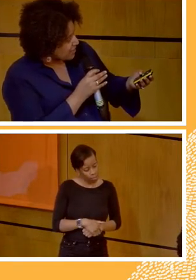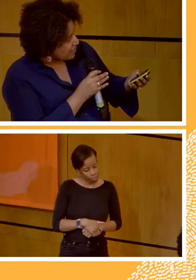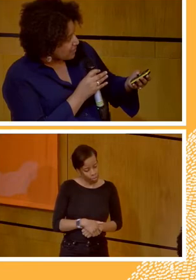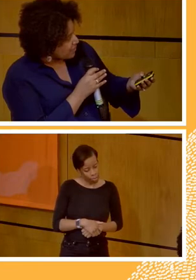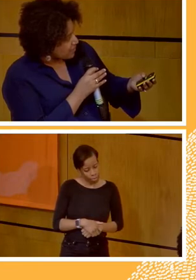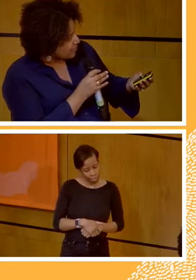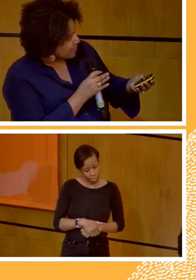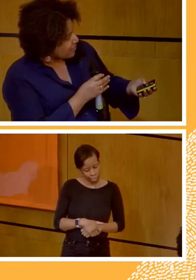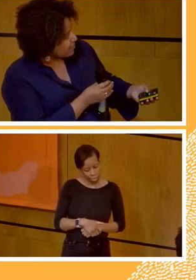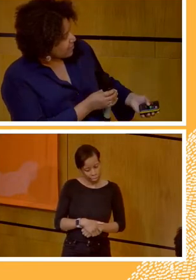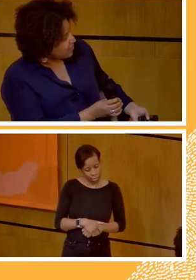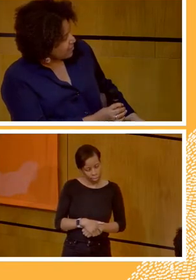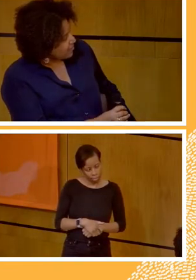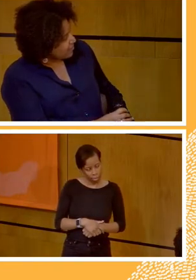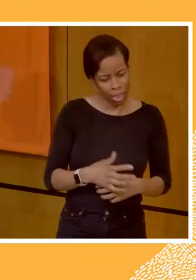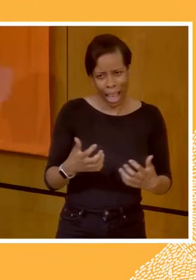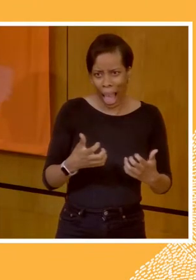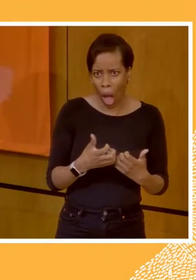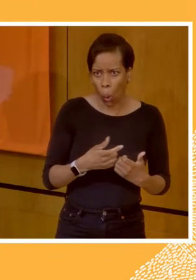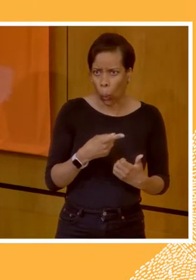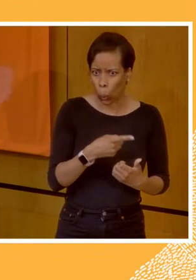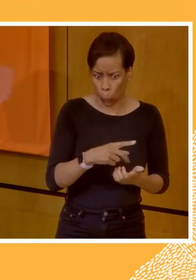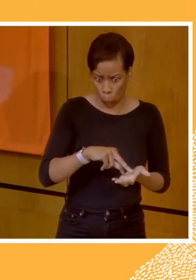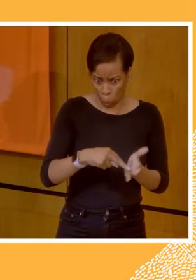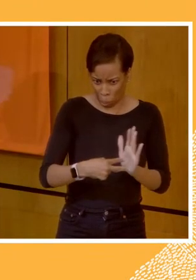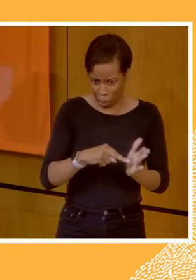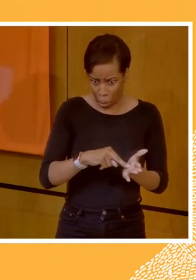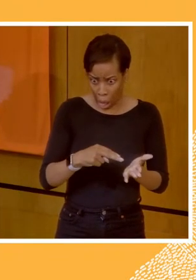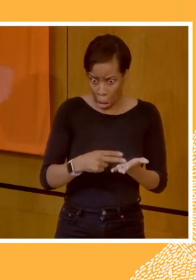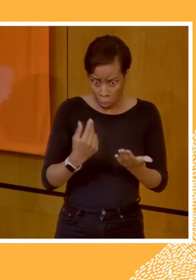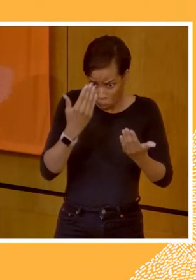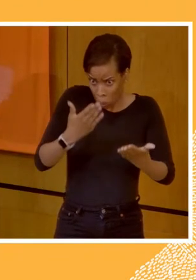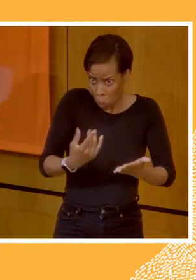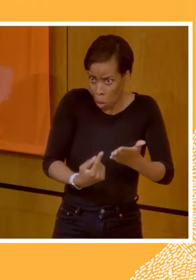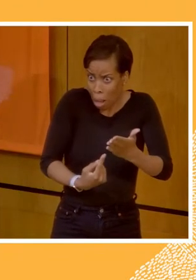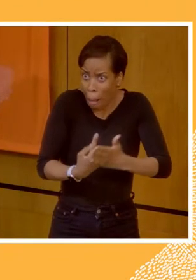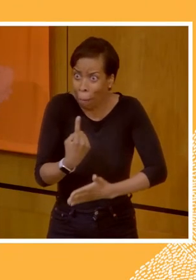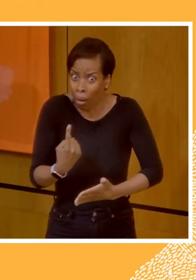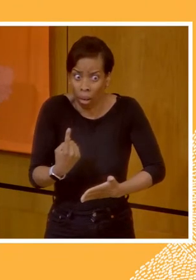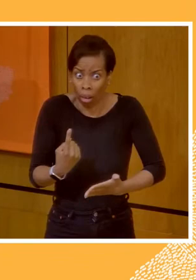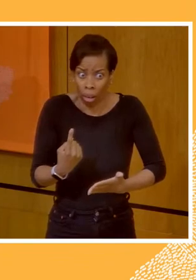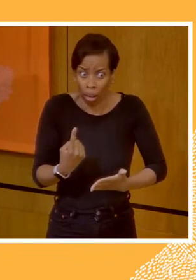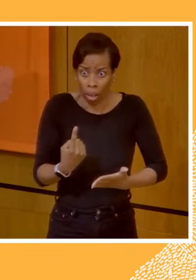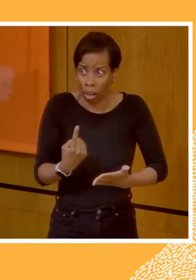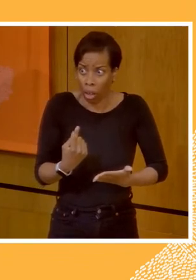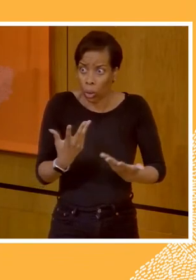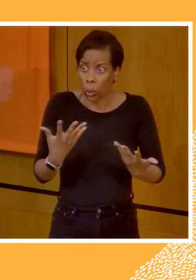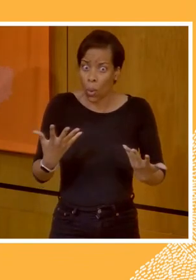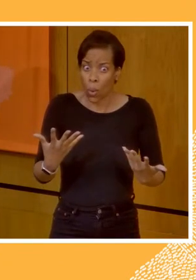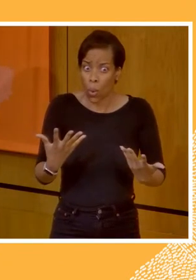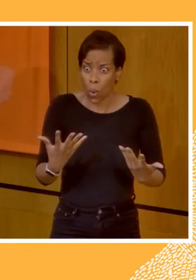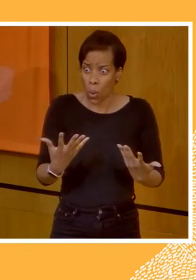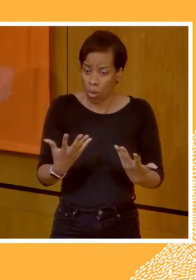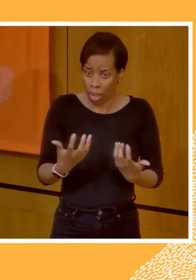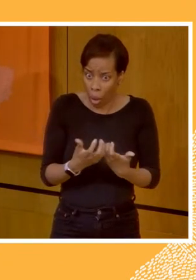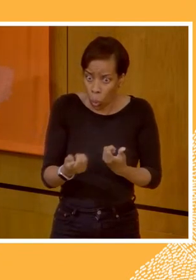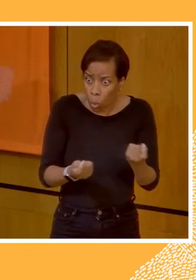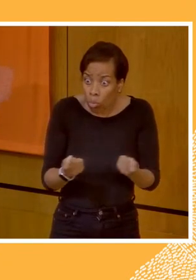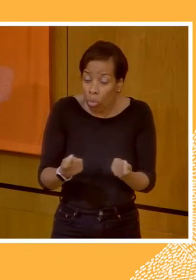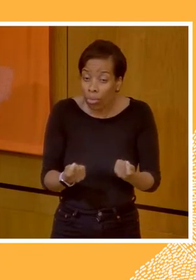uncertainty. Yeah, I can start with that. I think there's a real practical thing, which is we just have hours and hours and hours of